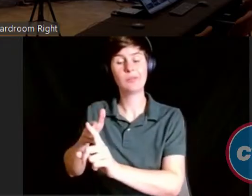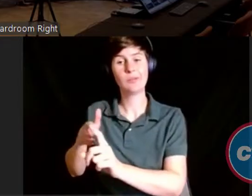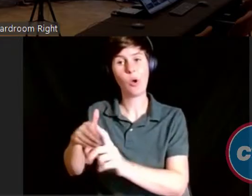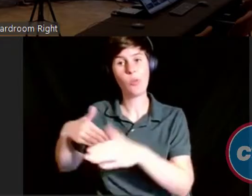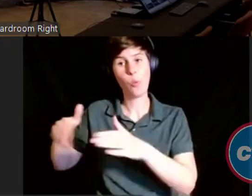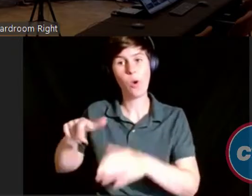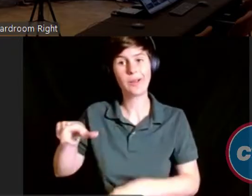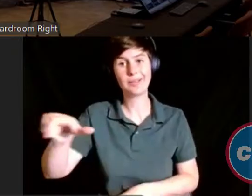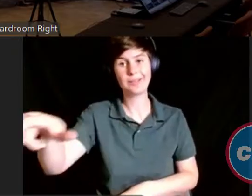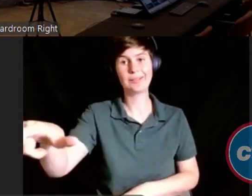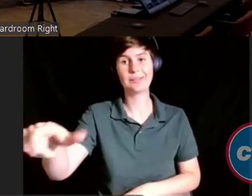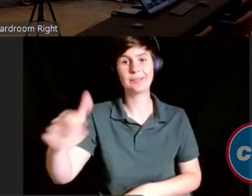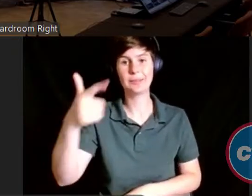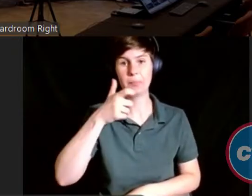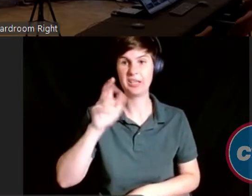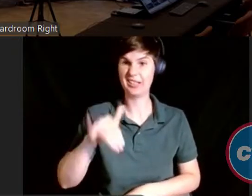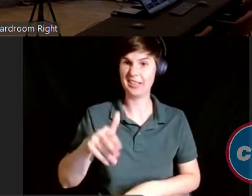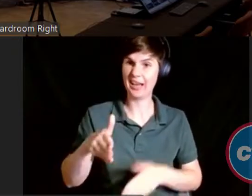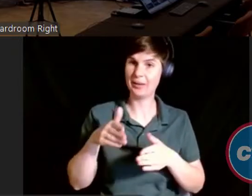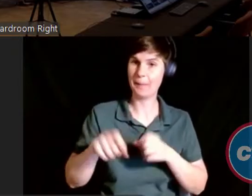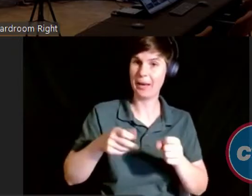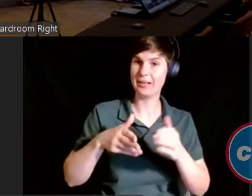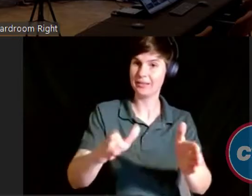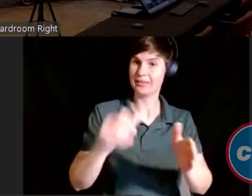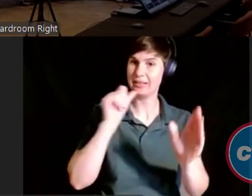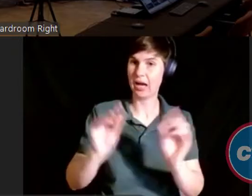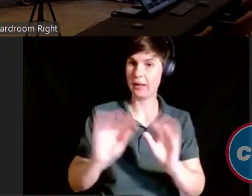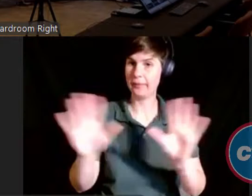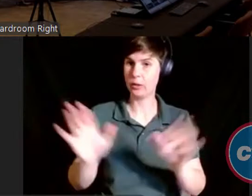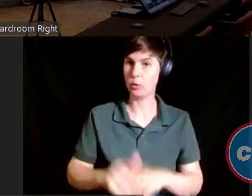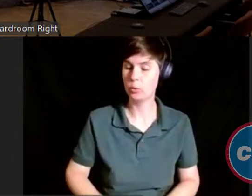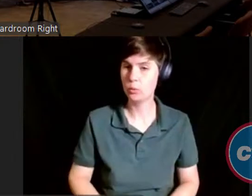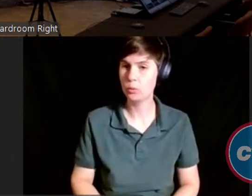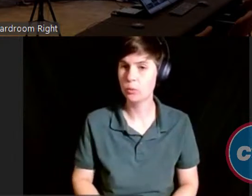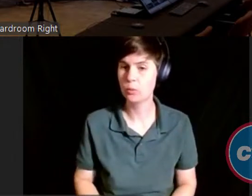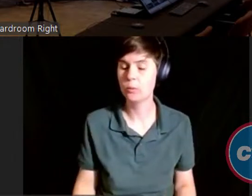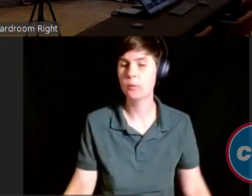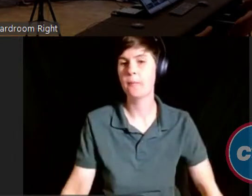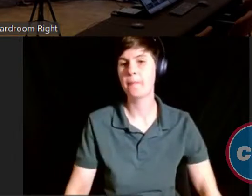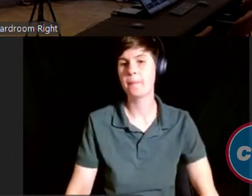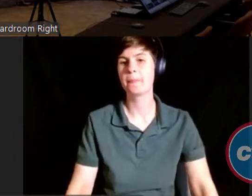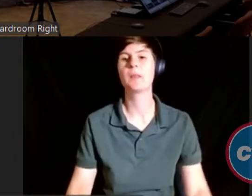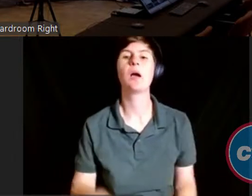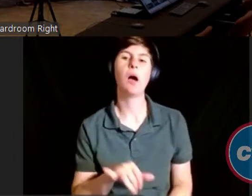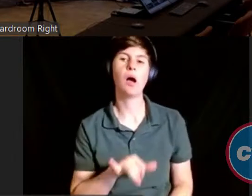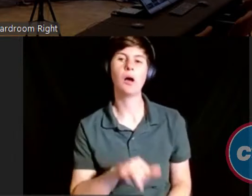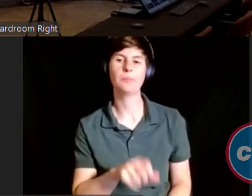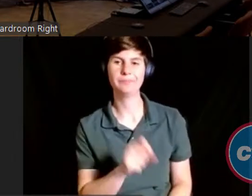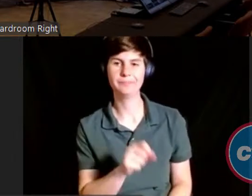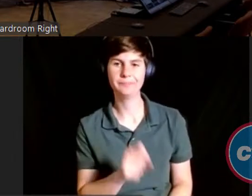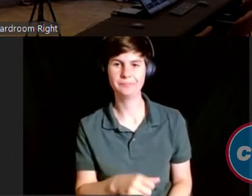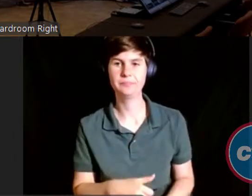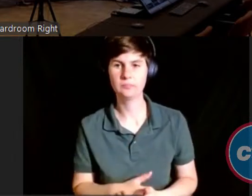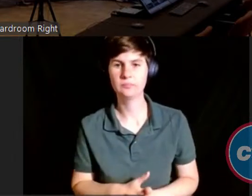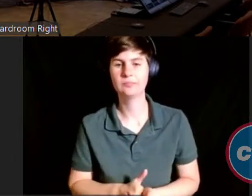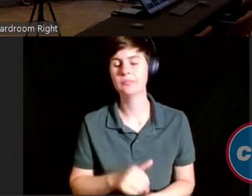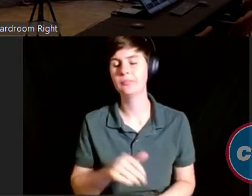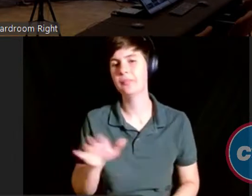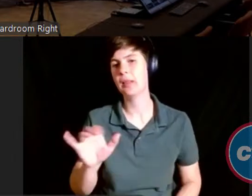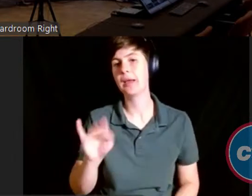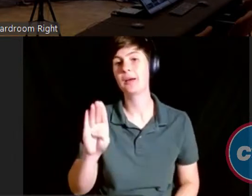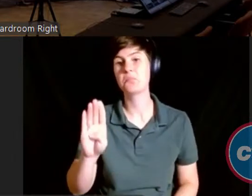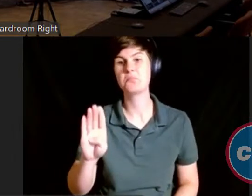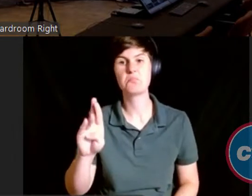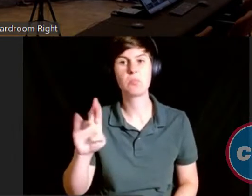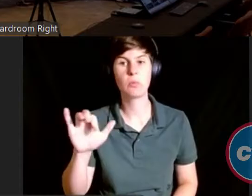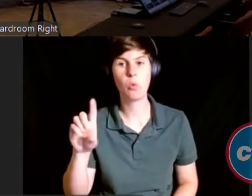that's like a specific Foster treatment, but I do have. Foster. Yeah. What we've seen on other streets like Broadway a long time, well,